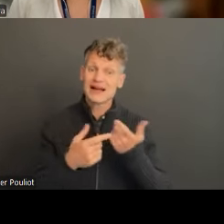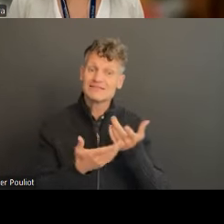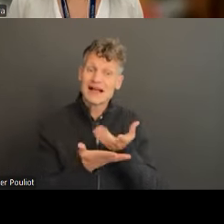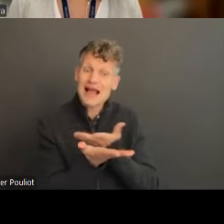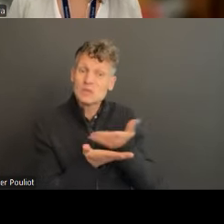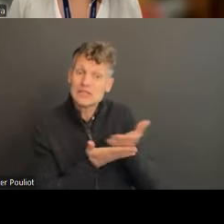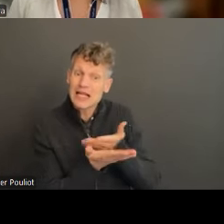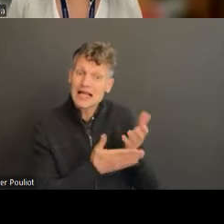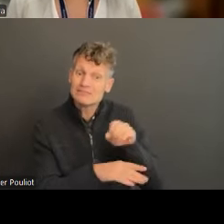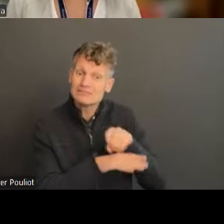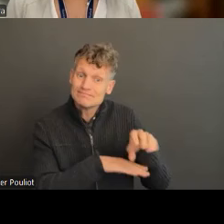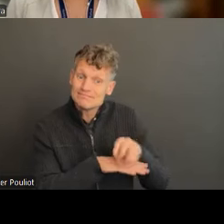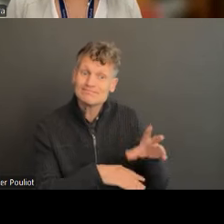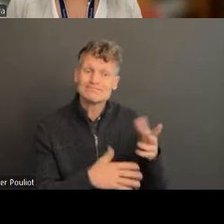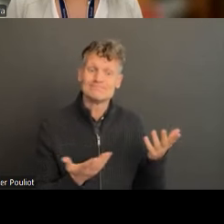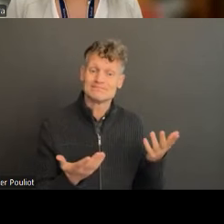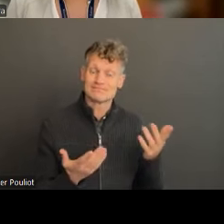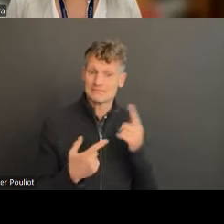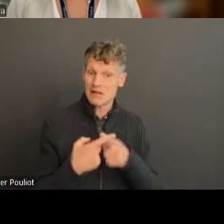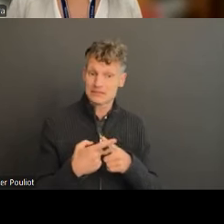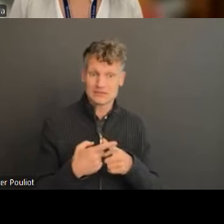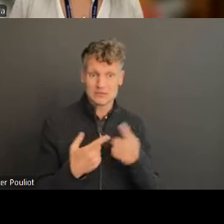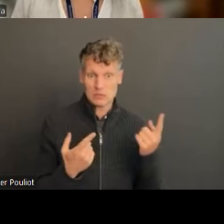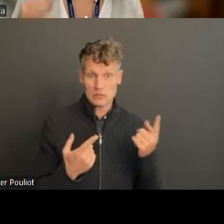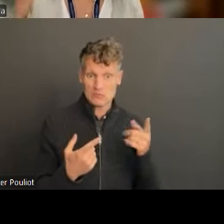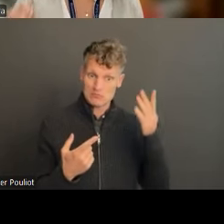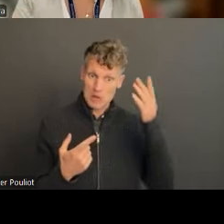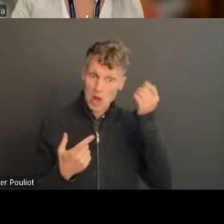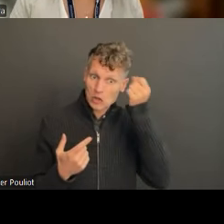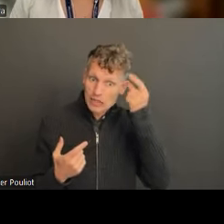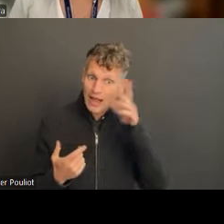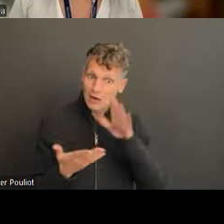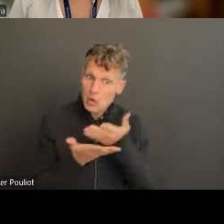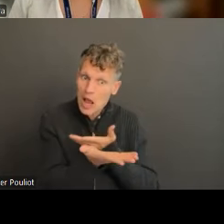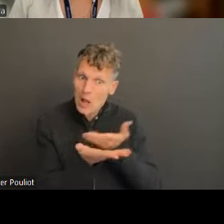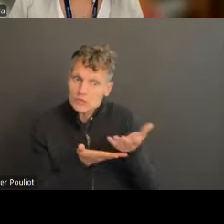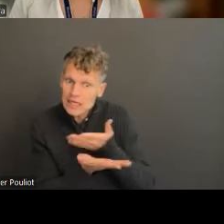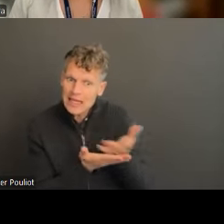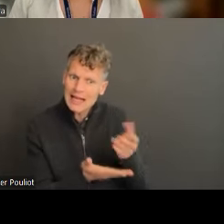people more aware of what the risk factors are. And for instance, counseling for